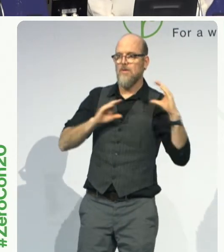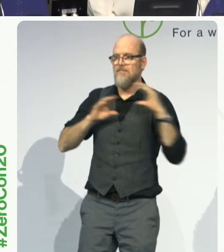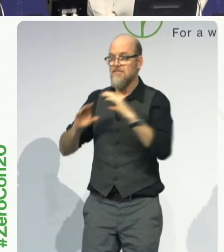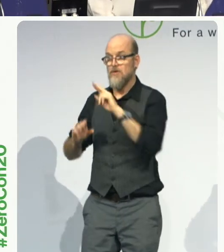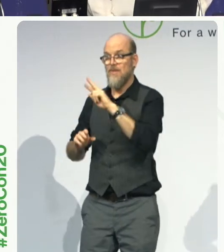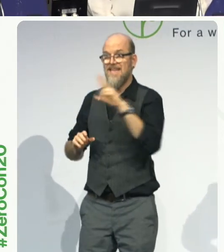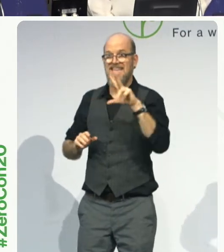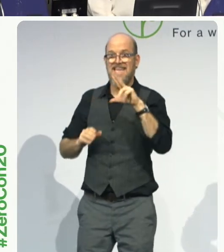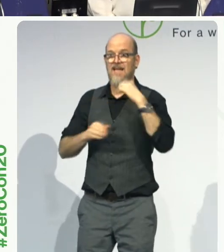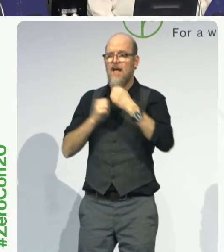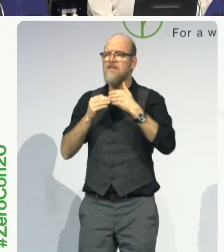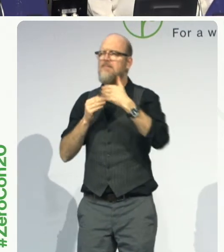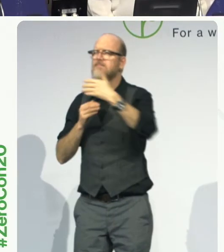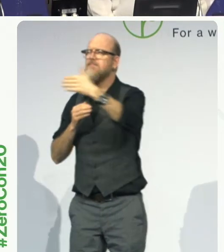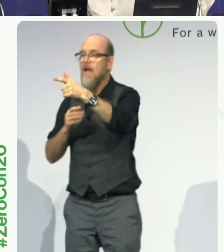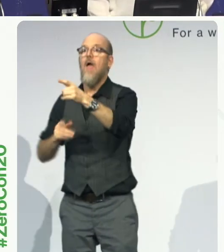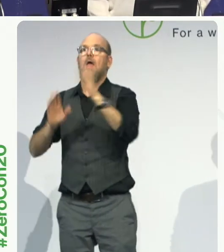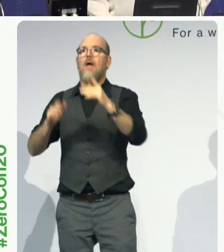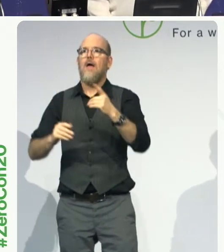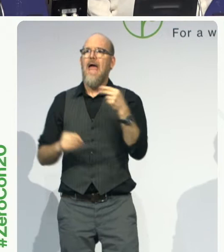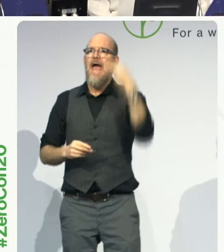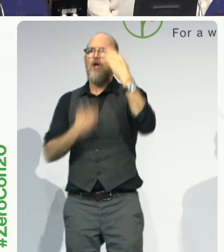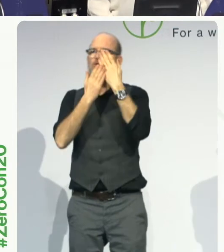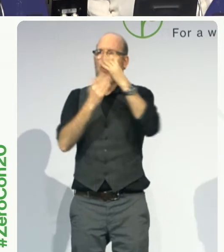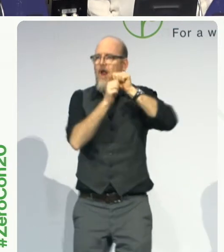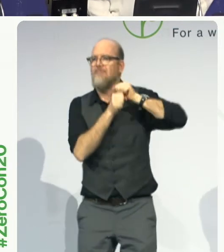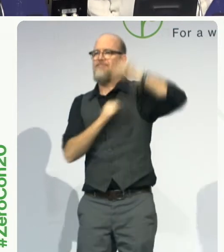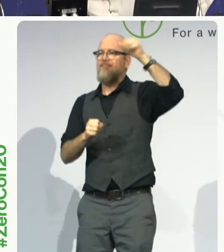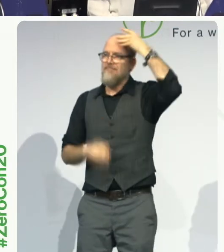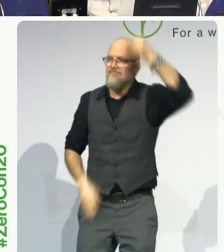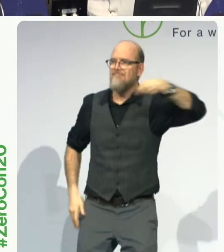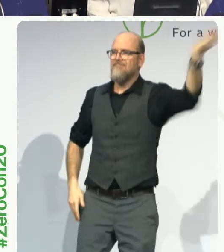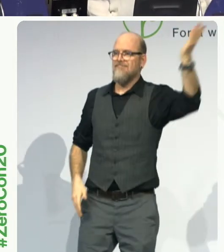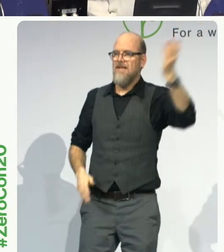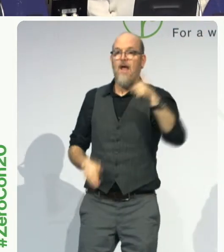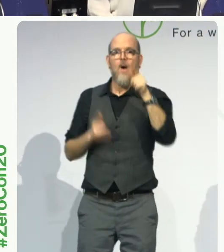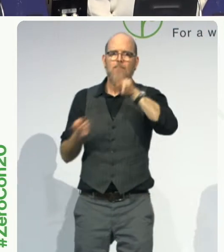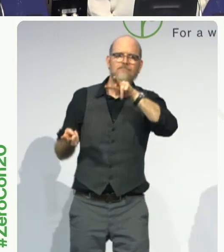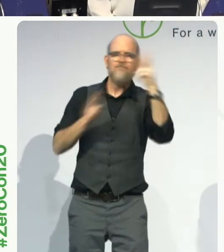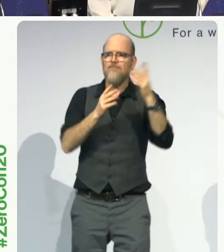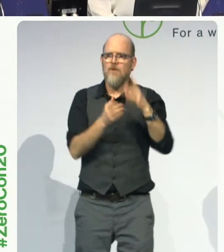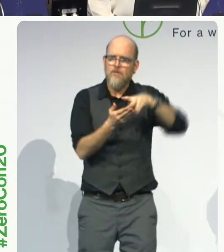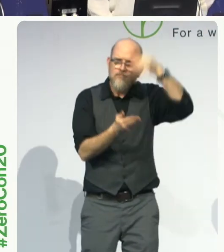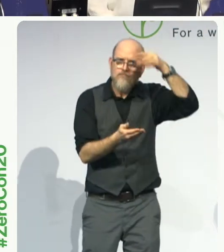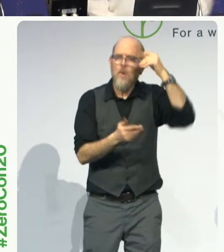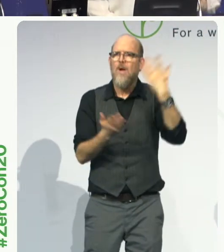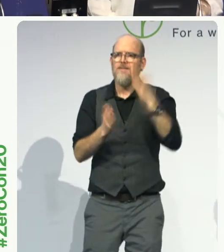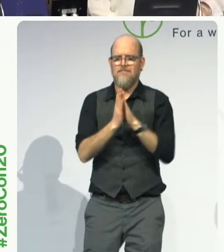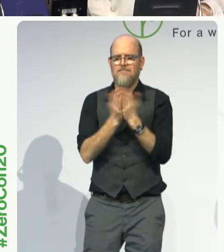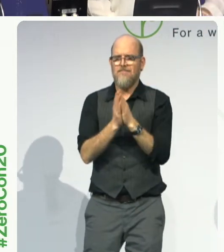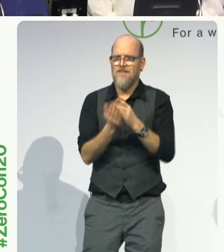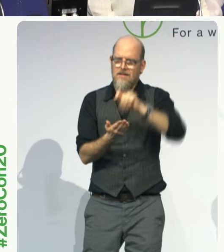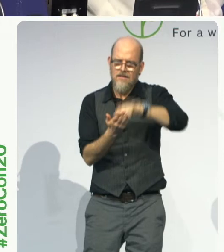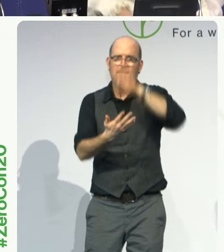accounting. He now works in accounting at ADISA and has his own accounting practice that serves several clients. He is currently